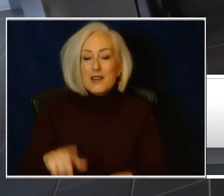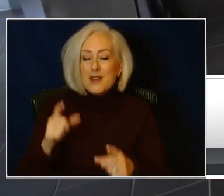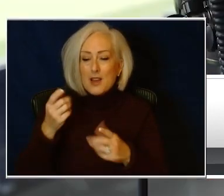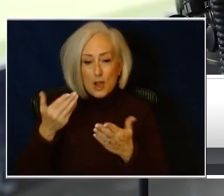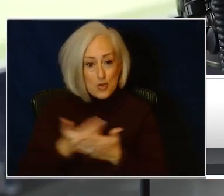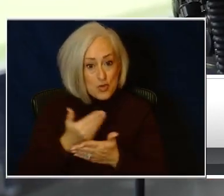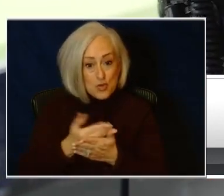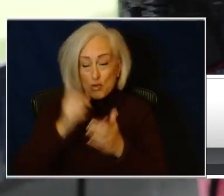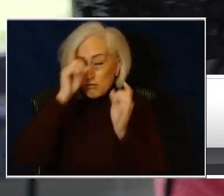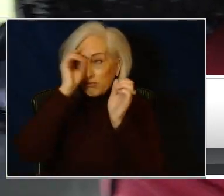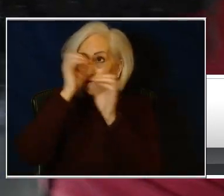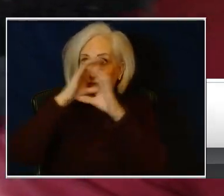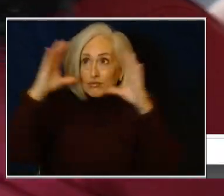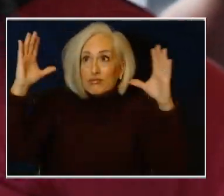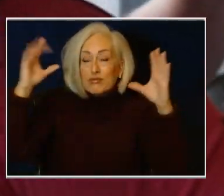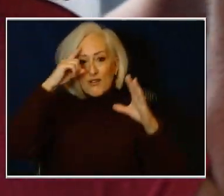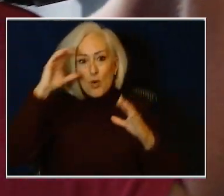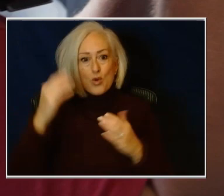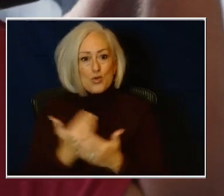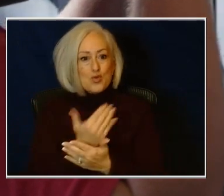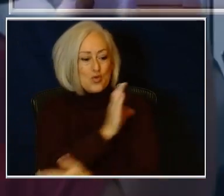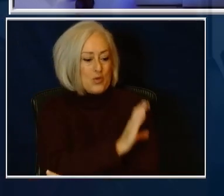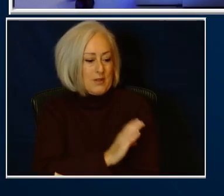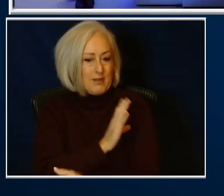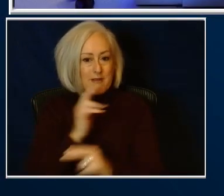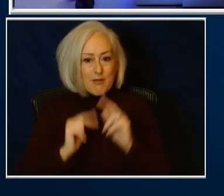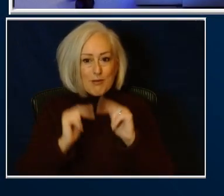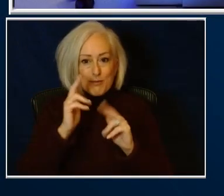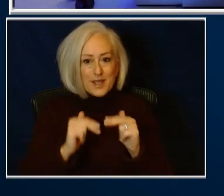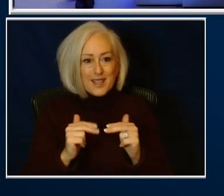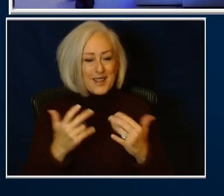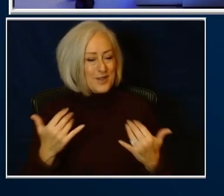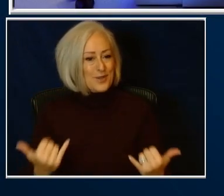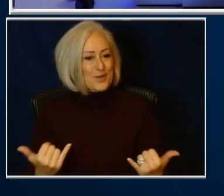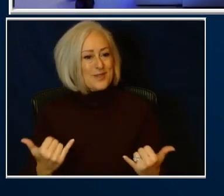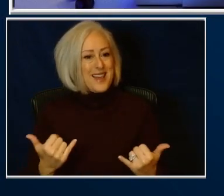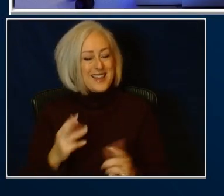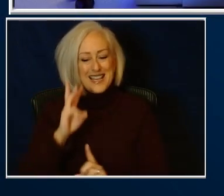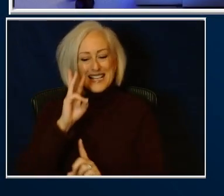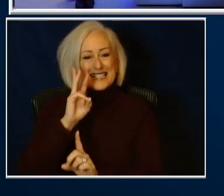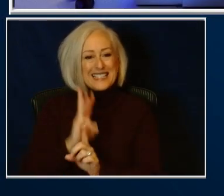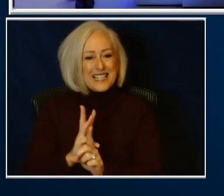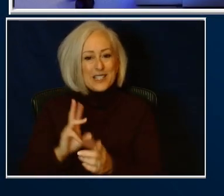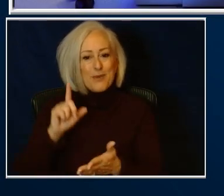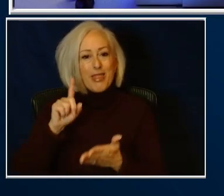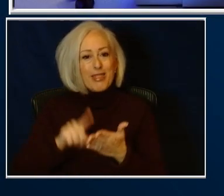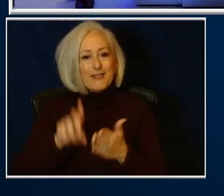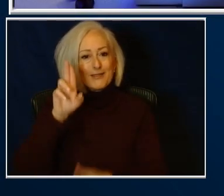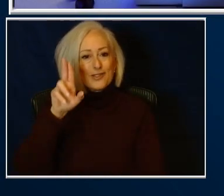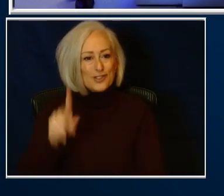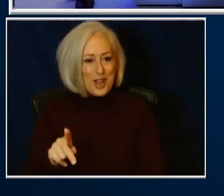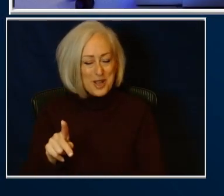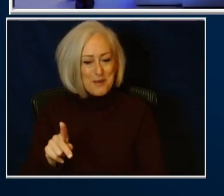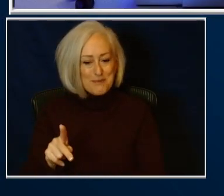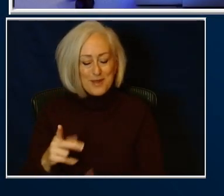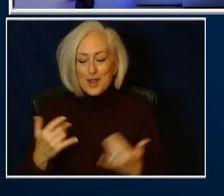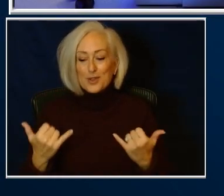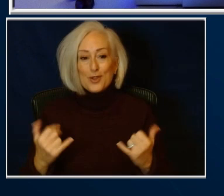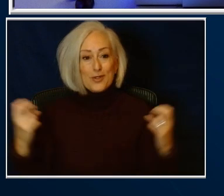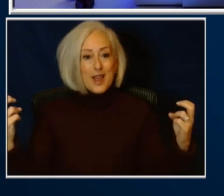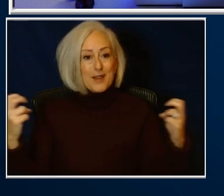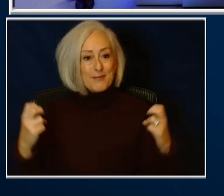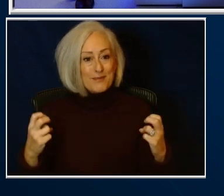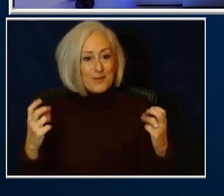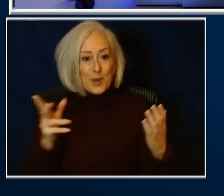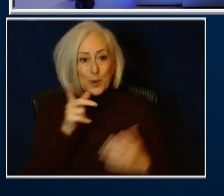building. This morning, we share a 6-month checkup. Joining us here in the Dolph Simons Jr. Family Broadcast Studio is Dr. Roy